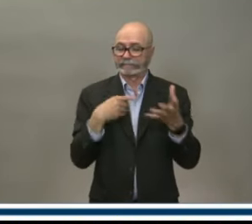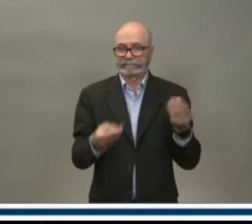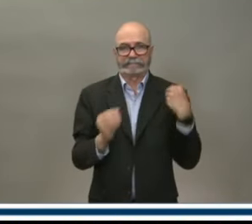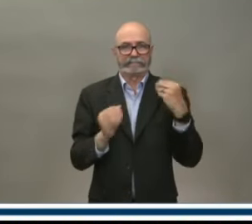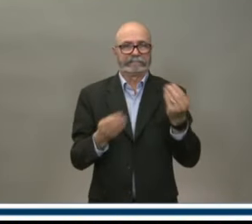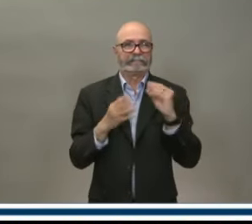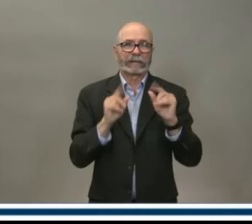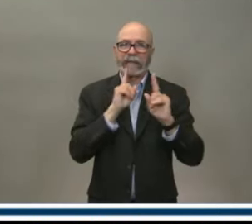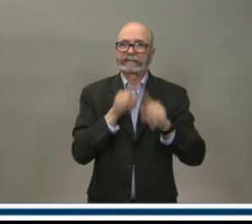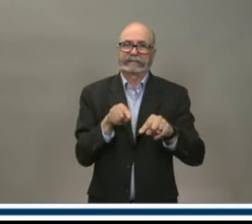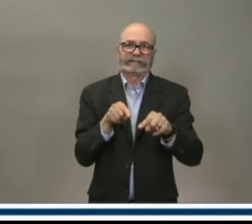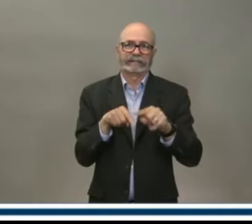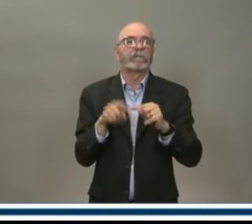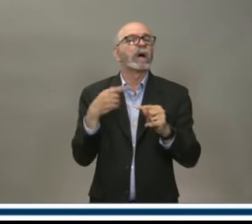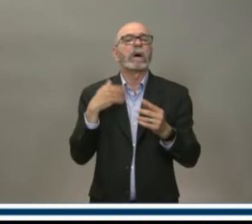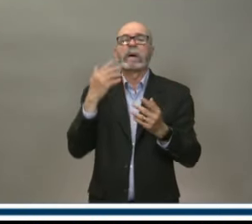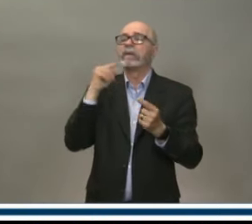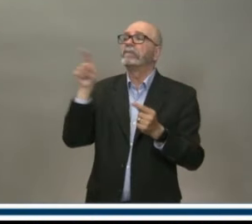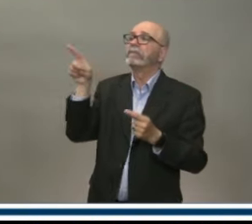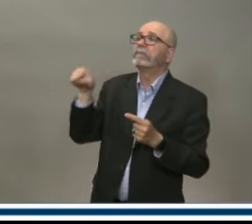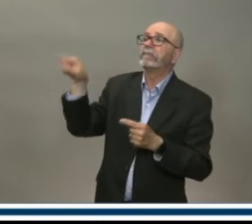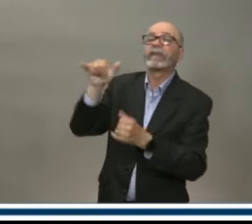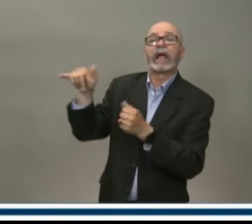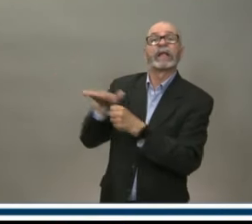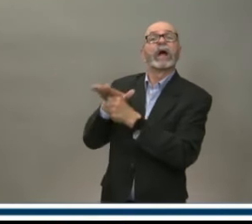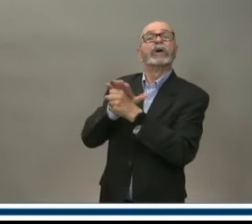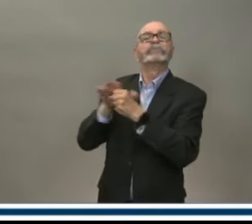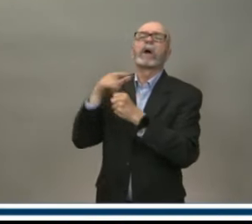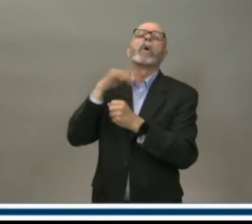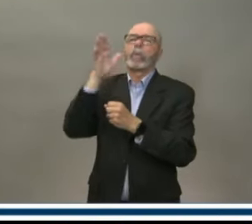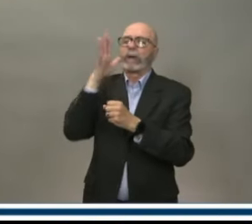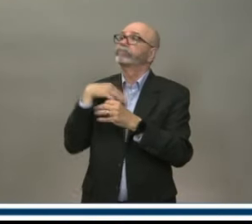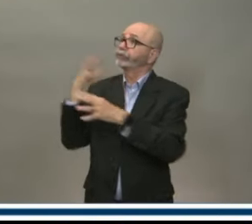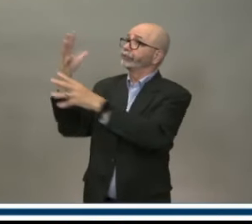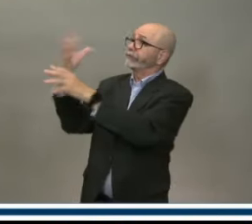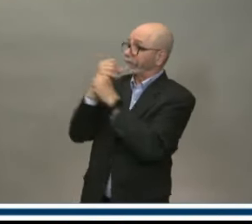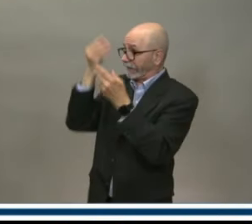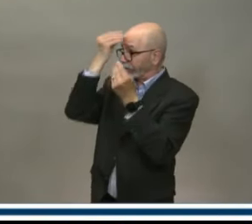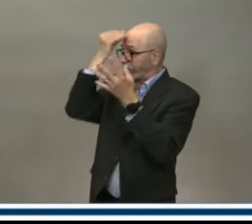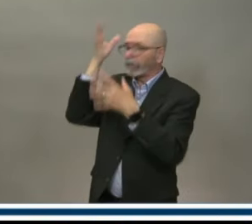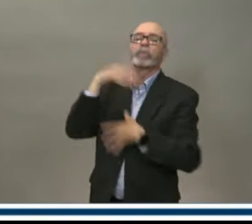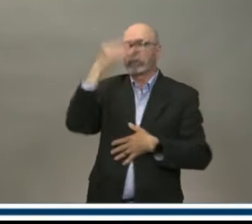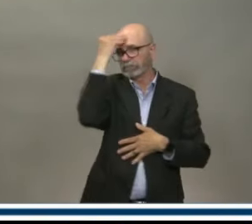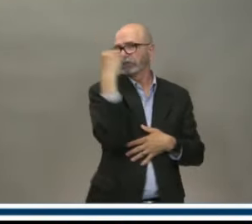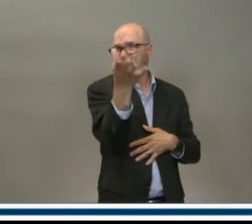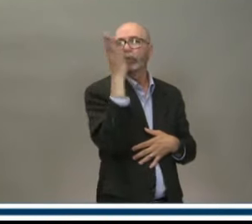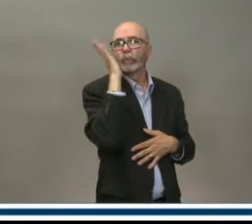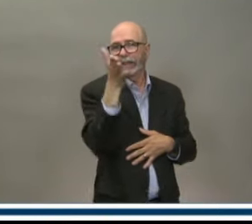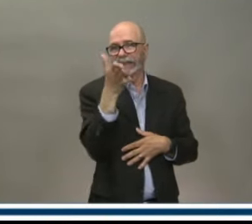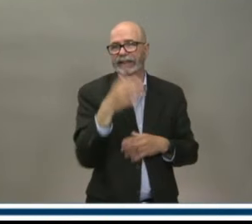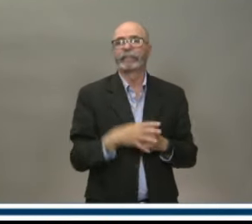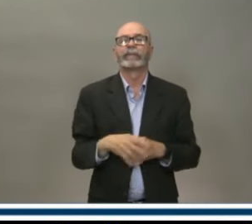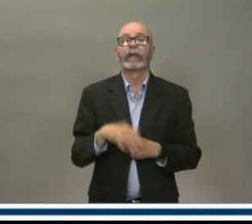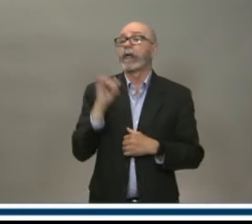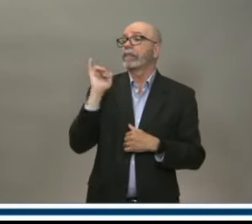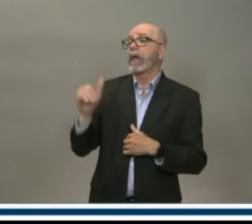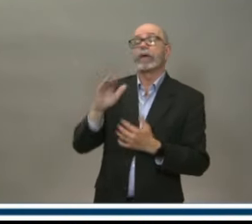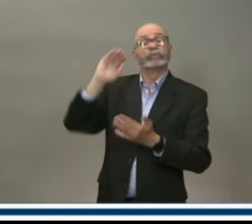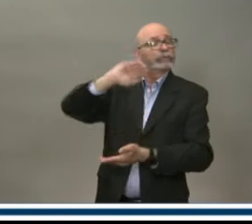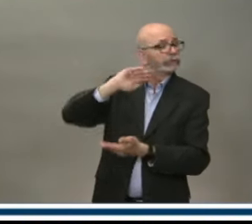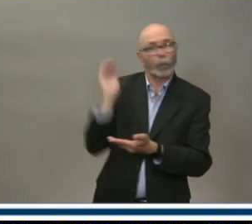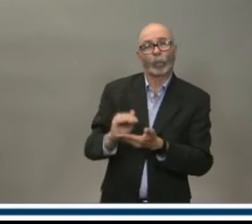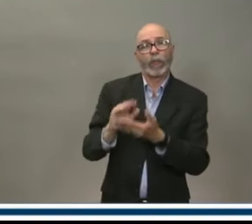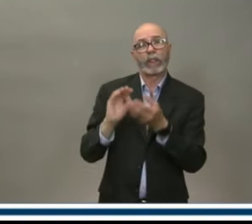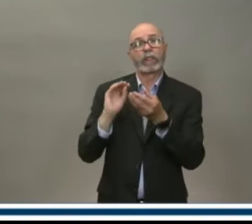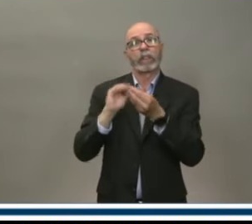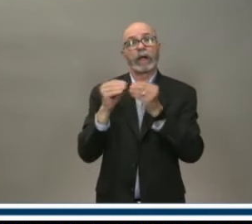health zone. We can get that for you later. The low number of cases is what I've talked about earlier. Outside of